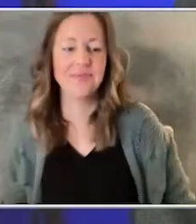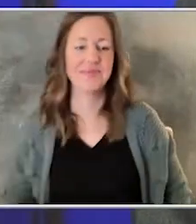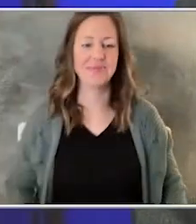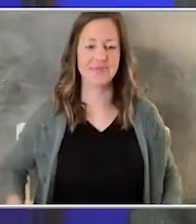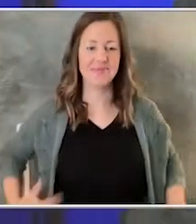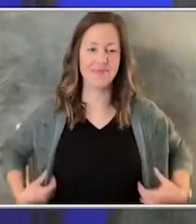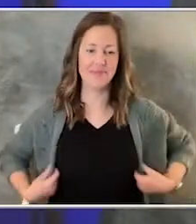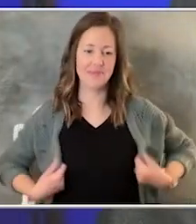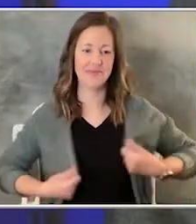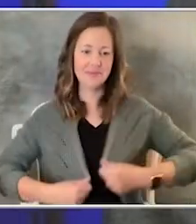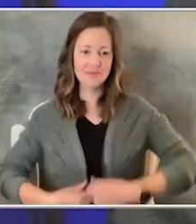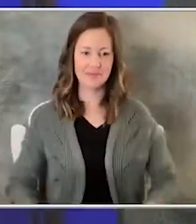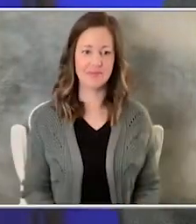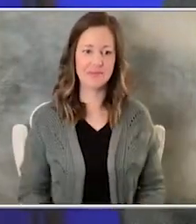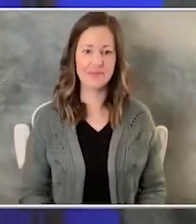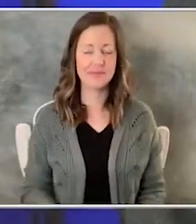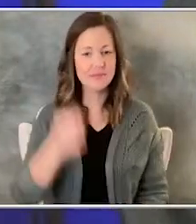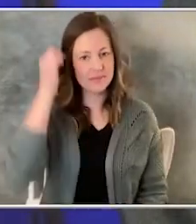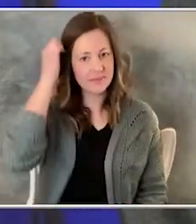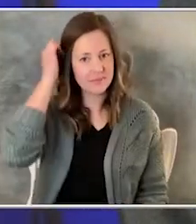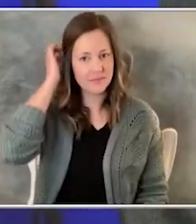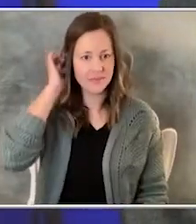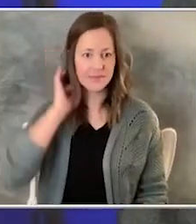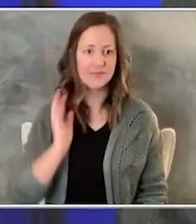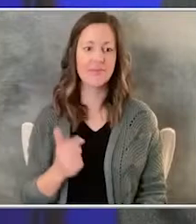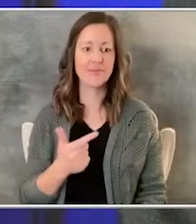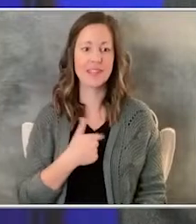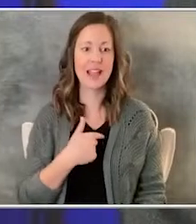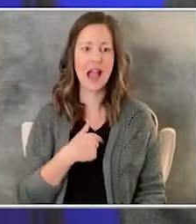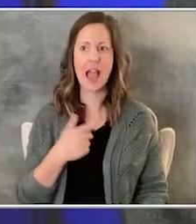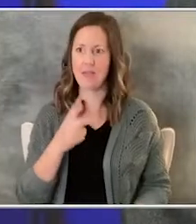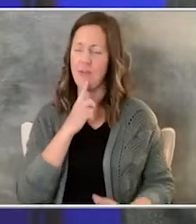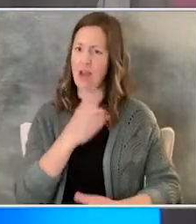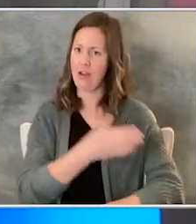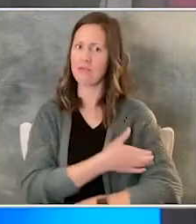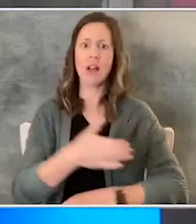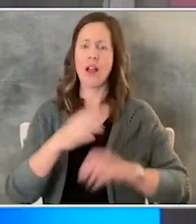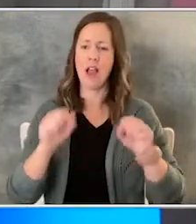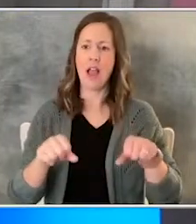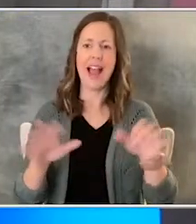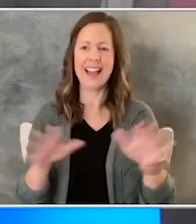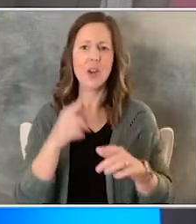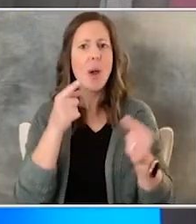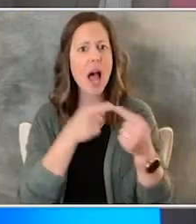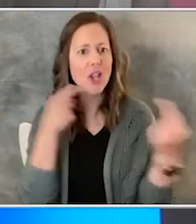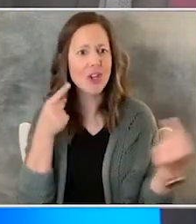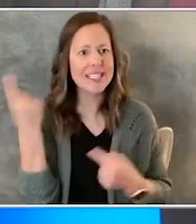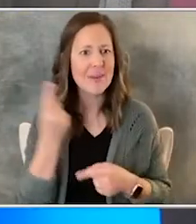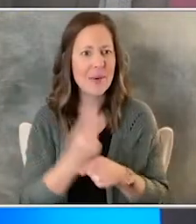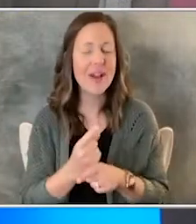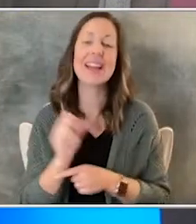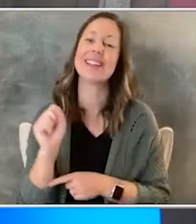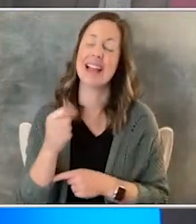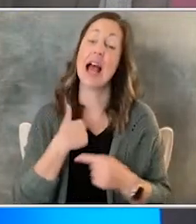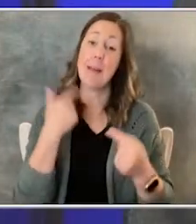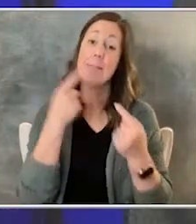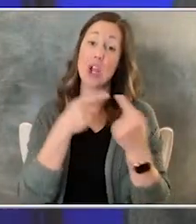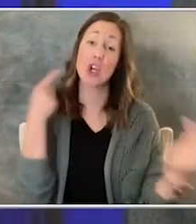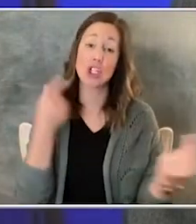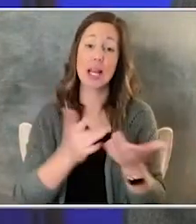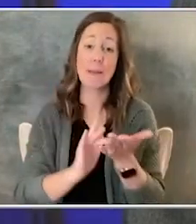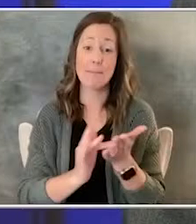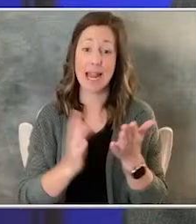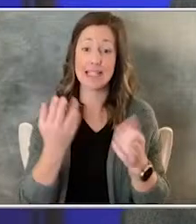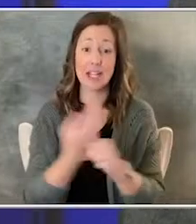should really have any. So it's just a matter of can you lay still or will you be anxious through the procedure? And I was like, no, I think I'll be